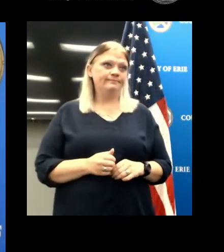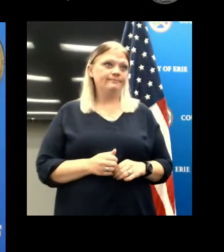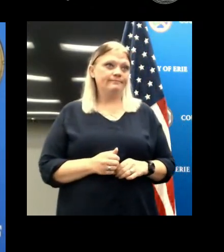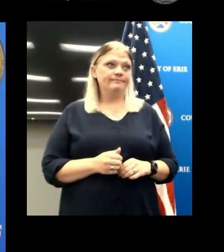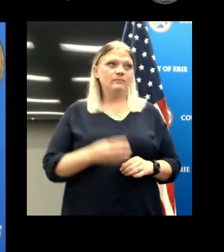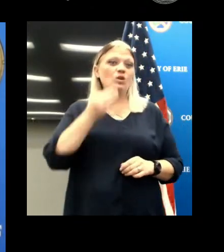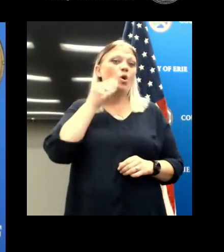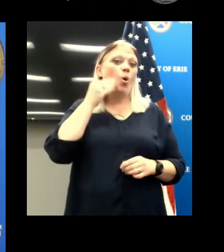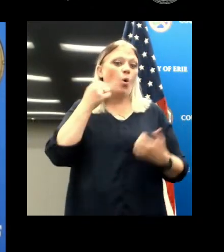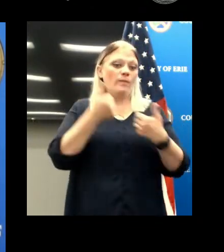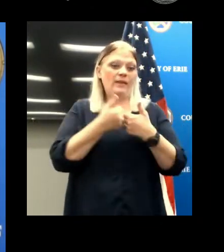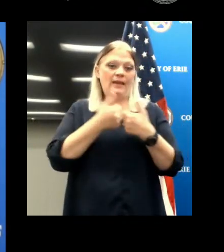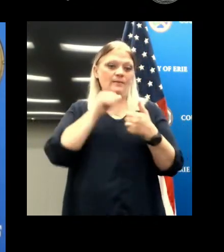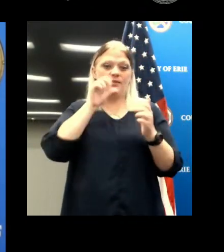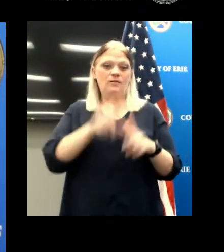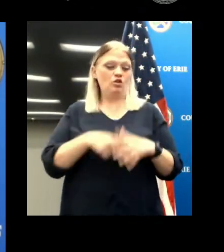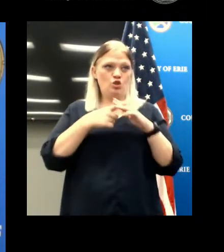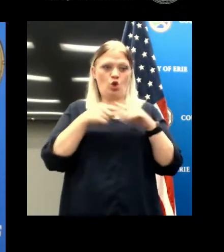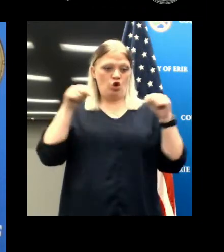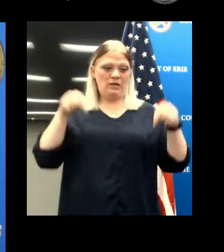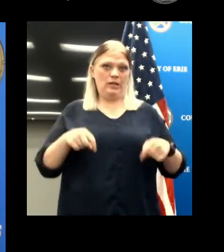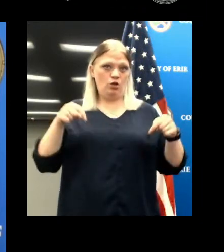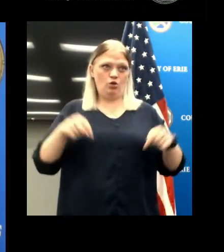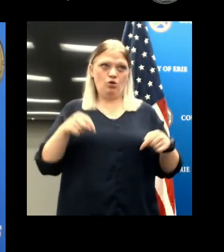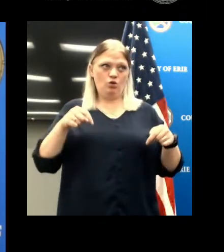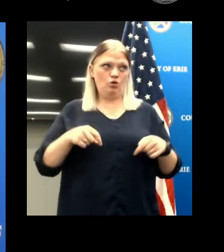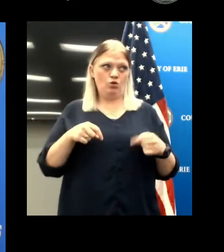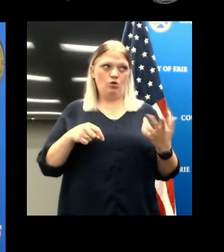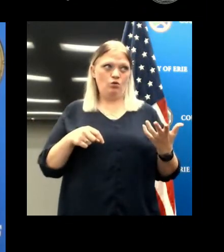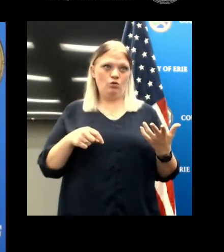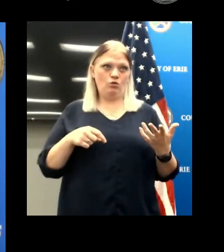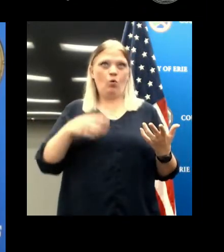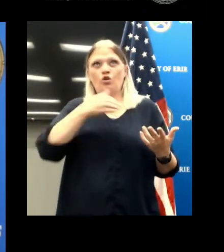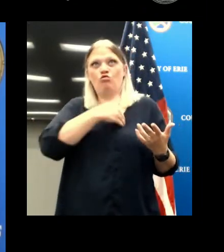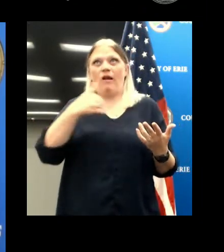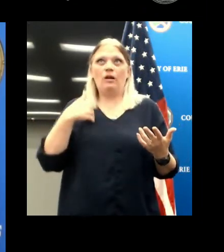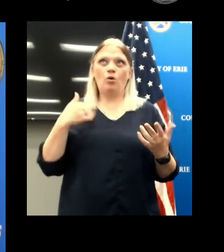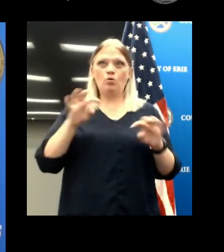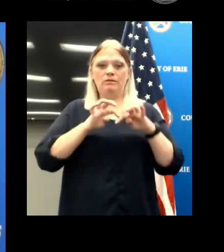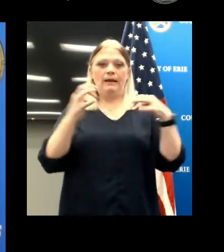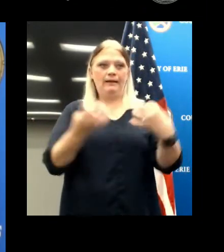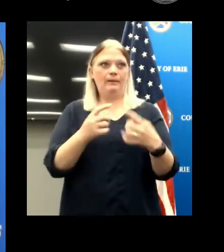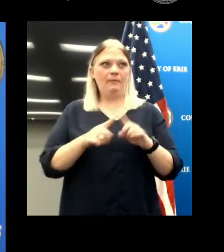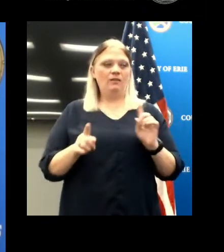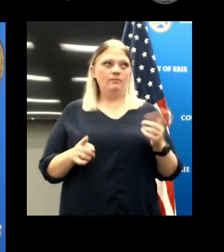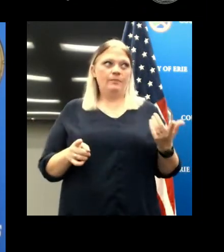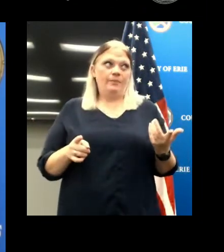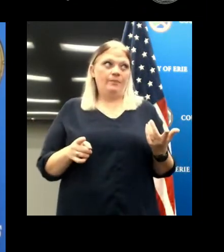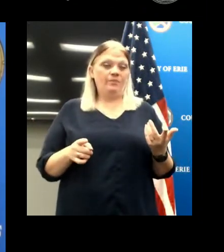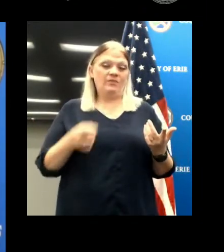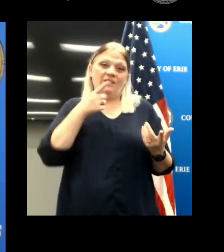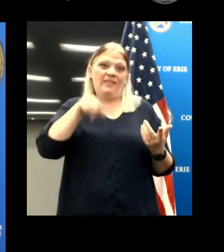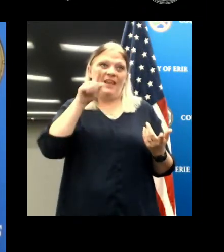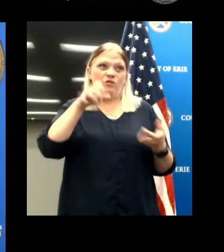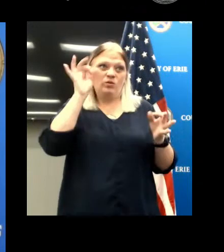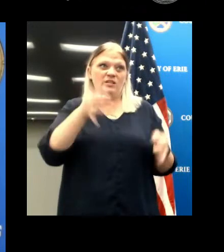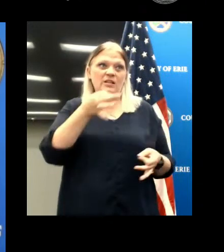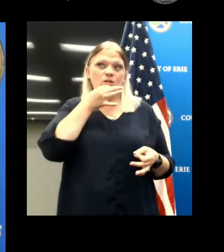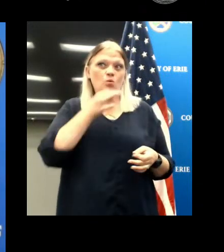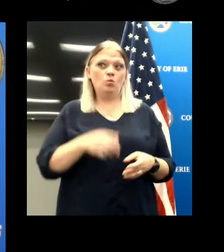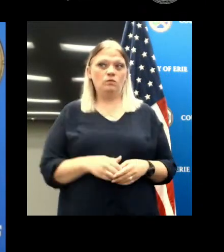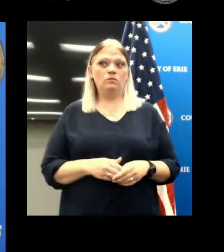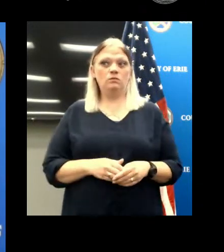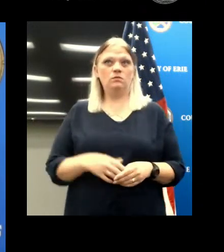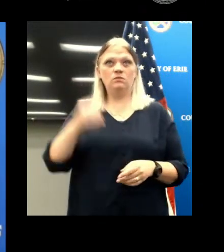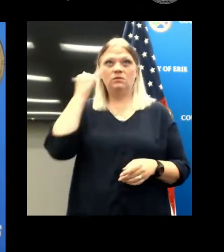The home games did not start here, or would not have started in the Toronto stadium, but they're going to have to make a decision soon.